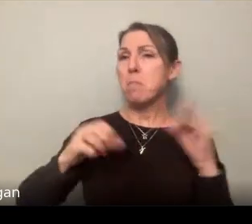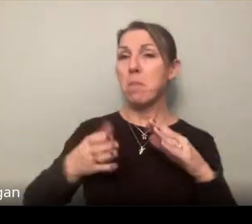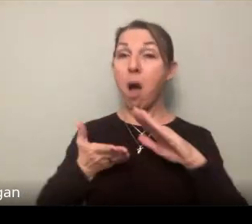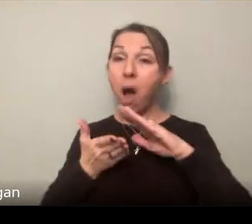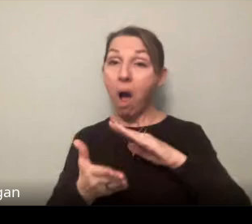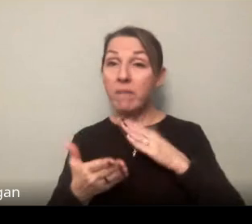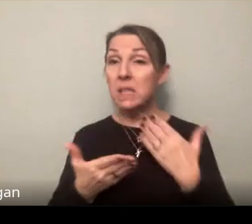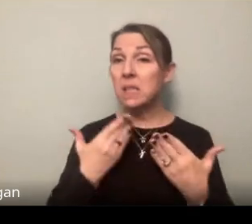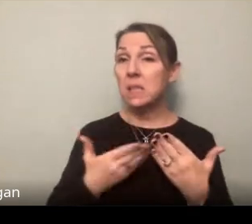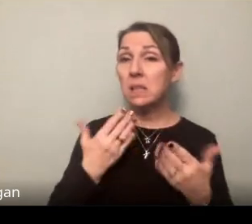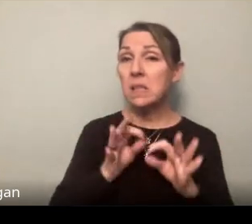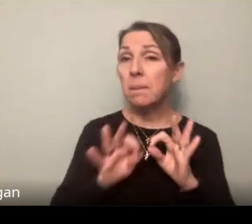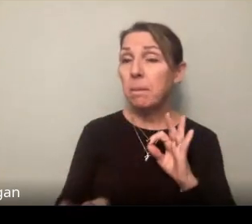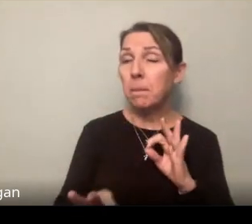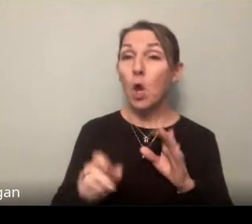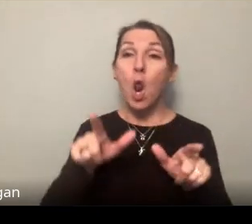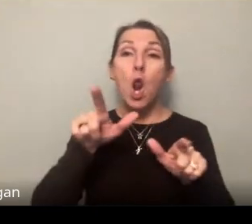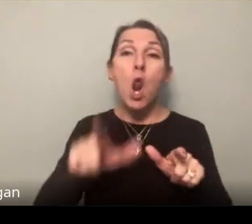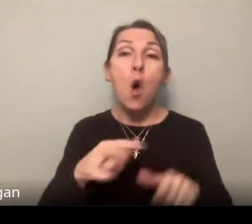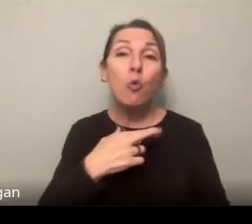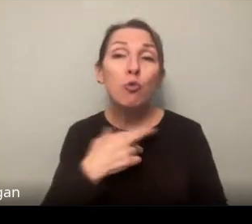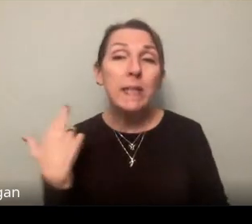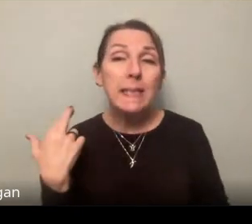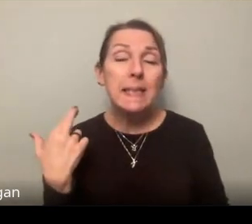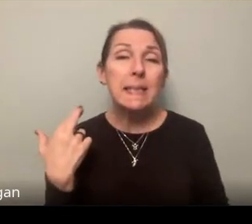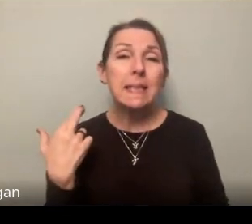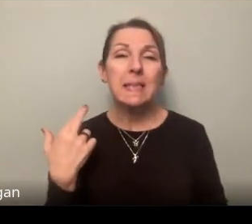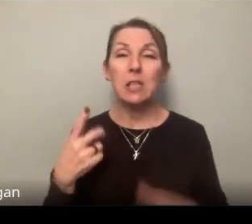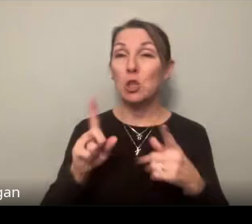super easy to do. Low risk. So yeah.